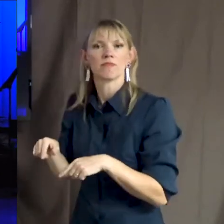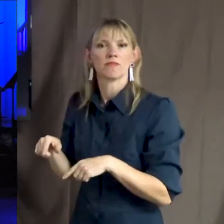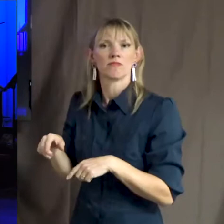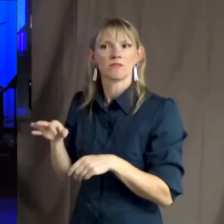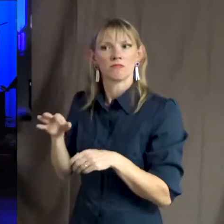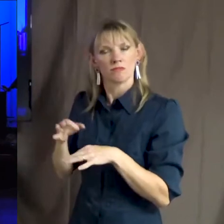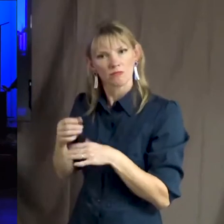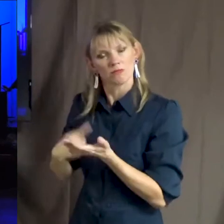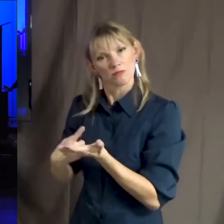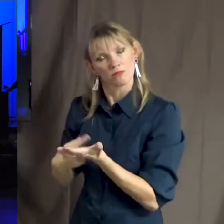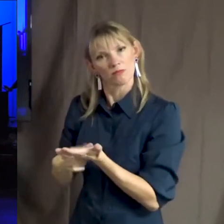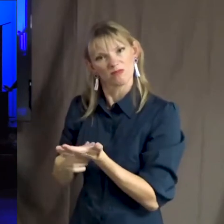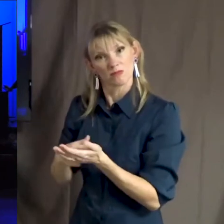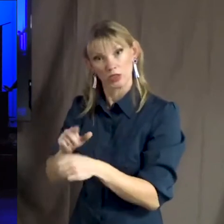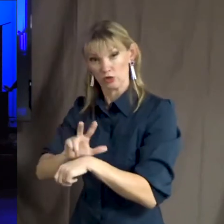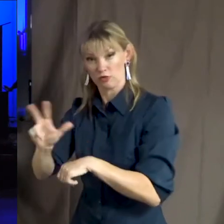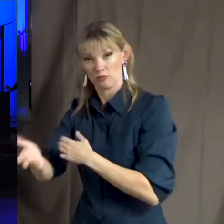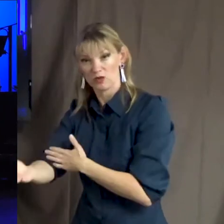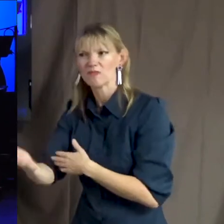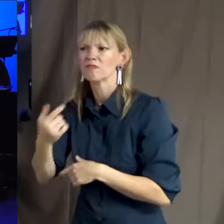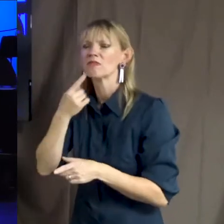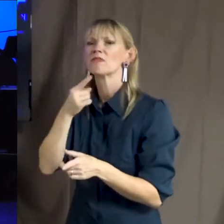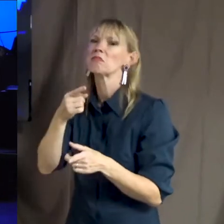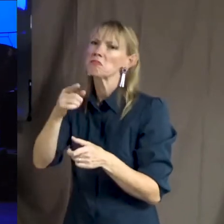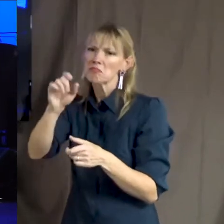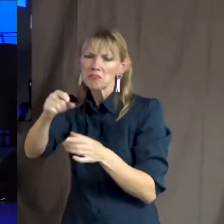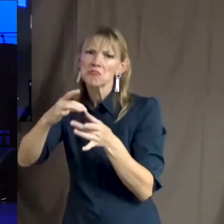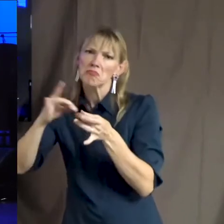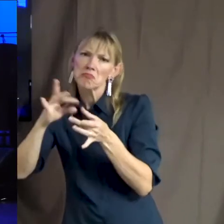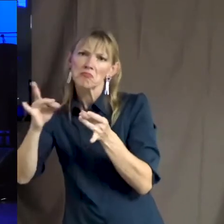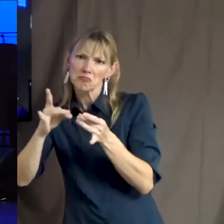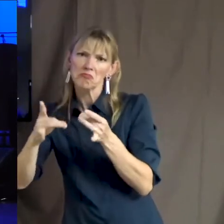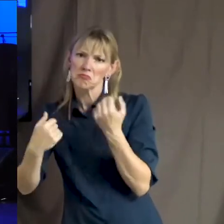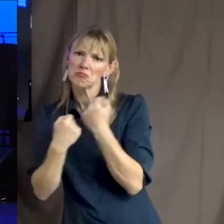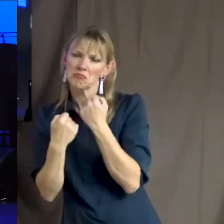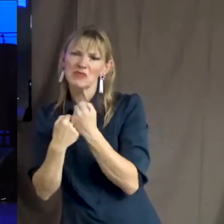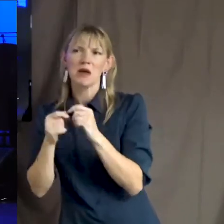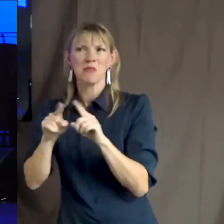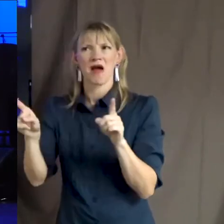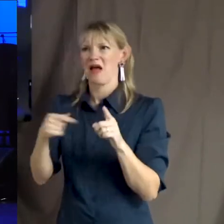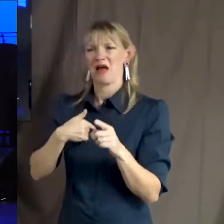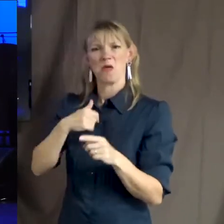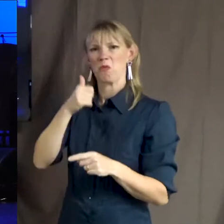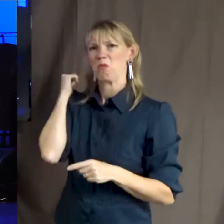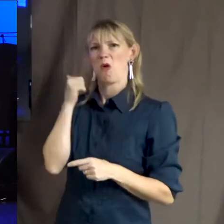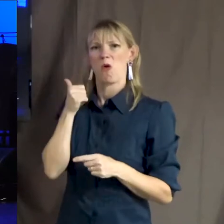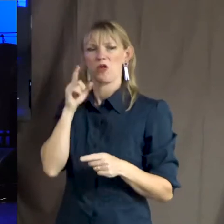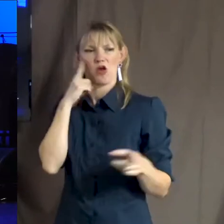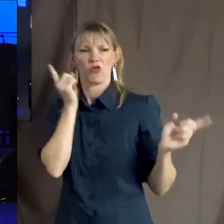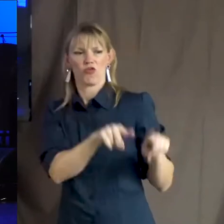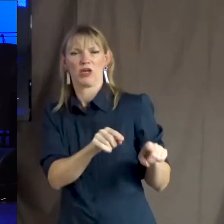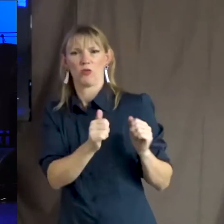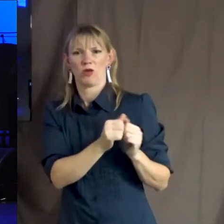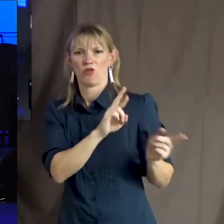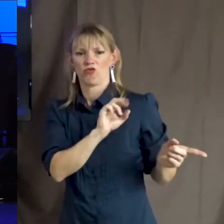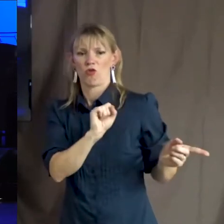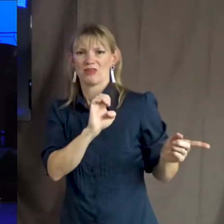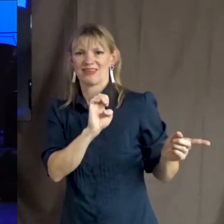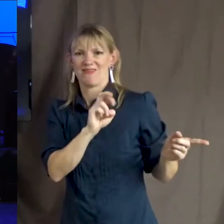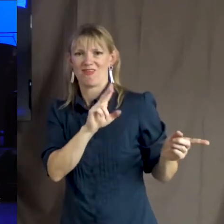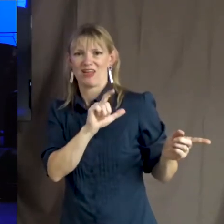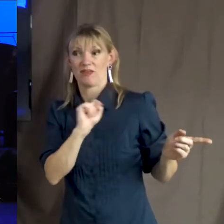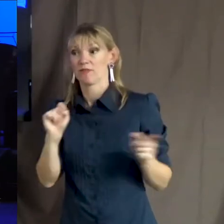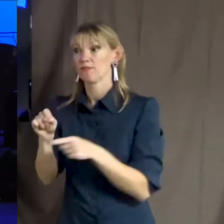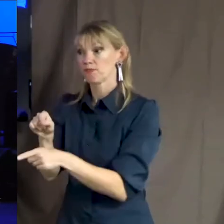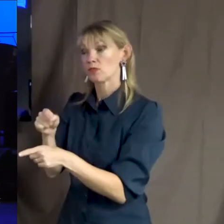And one of them would say to Marshall, "You put the case very well, but I'll be damned if I'm going to go along with Mr. Roosevelt." Marshall replied, "You are